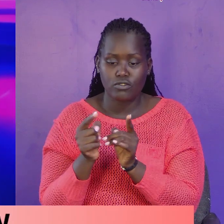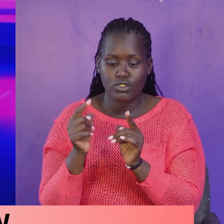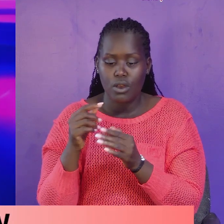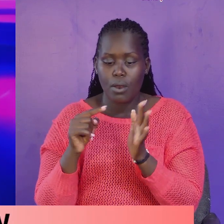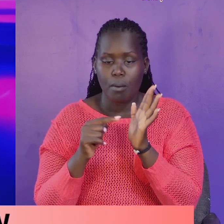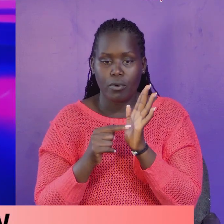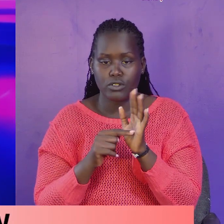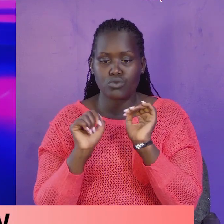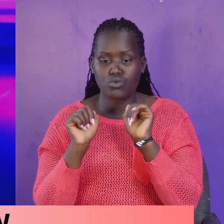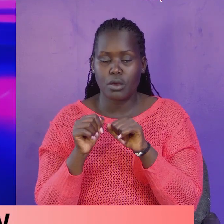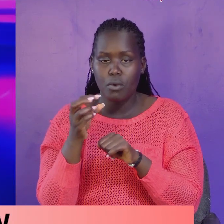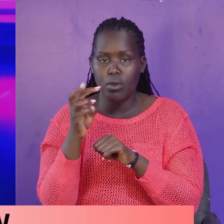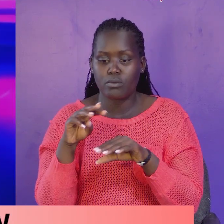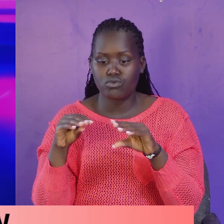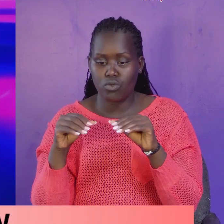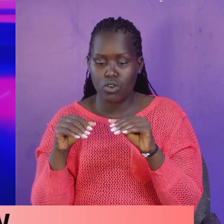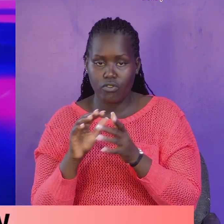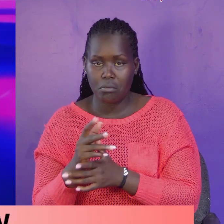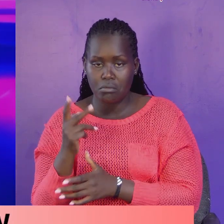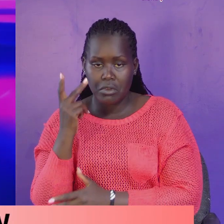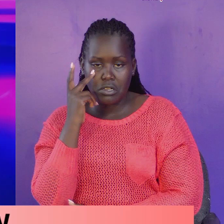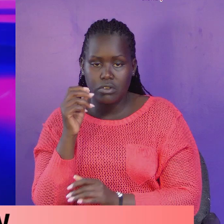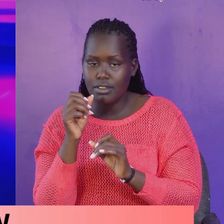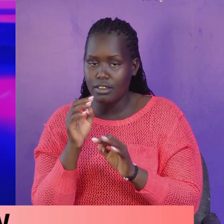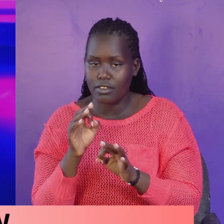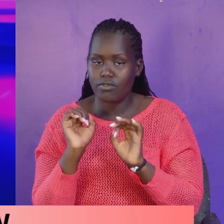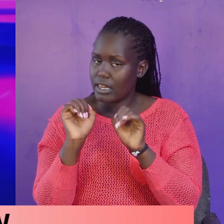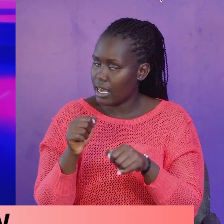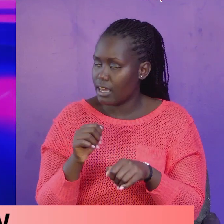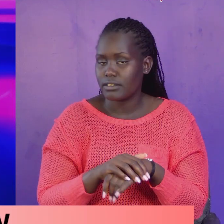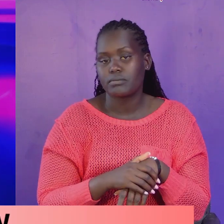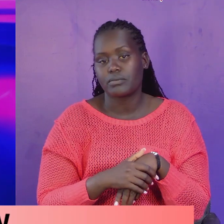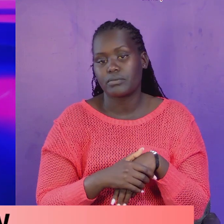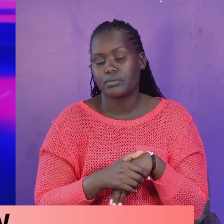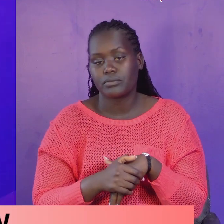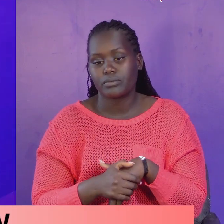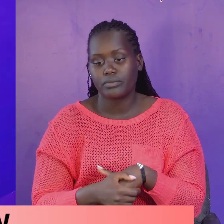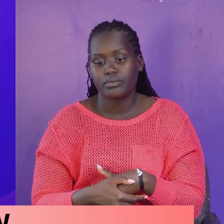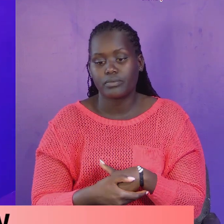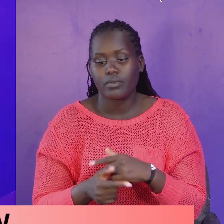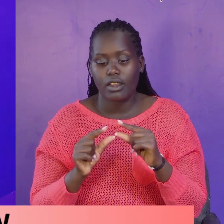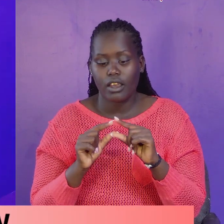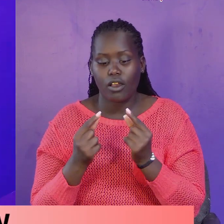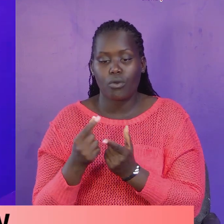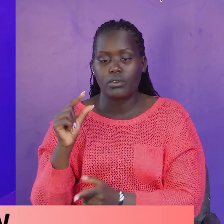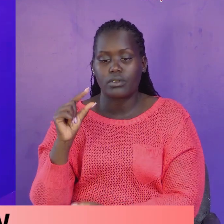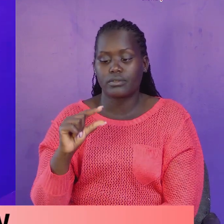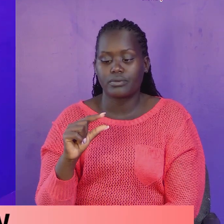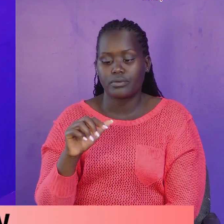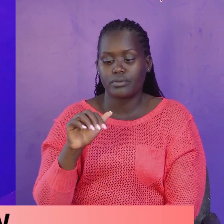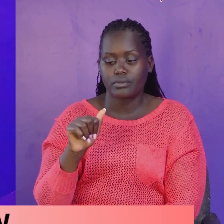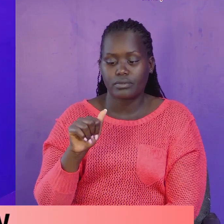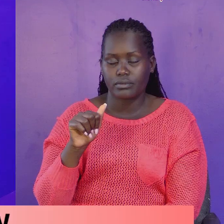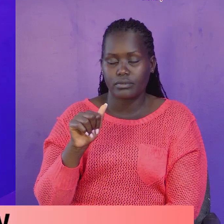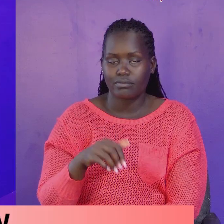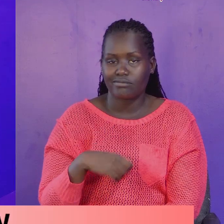qualify. So sioni kama wanaweza kosa. Yeah, they'll qualify. Yeah. Group G, Angola,